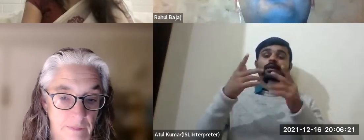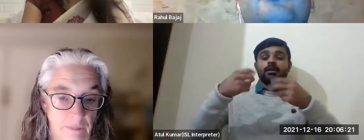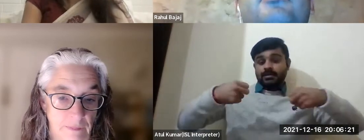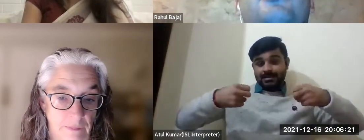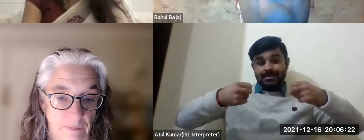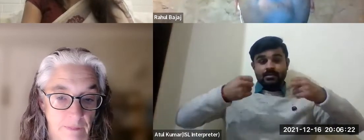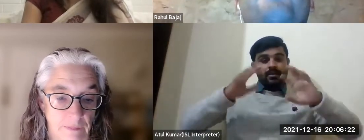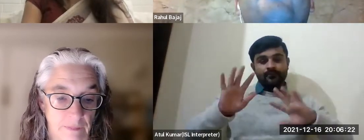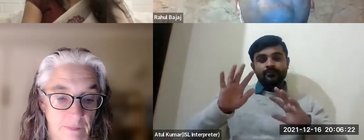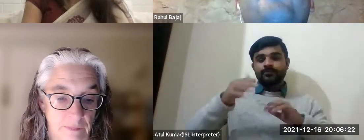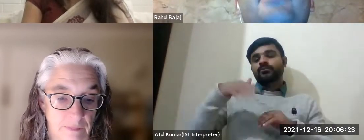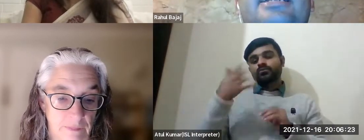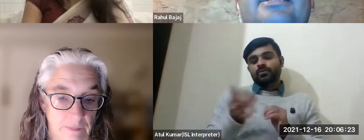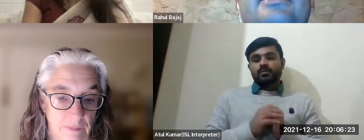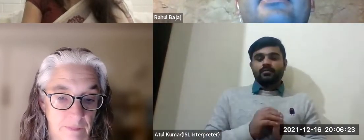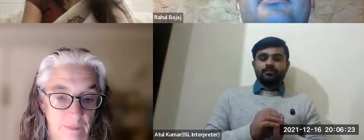them,